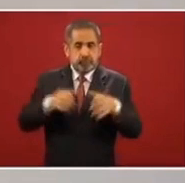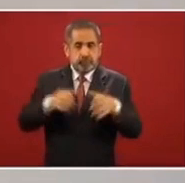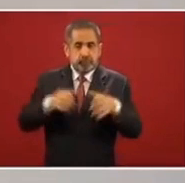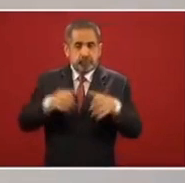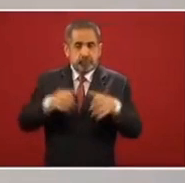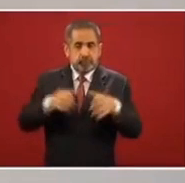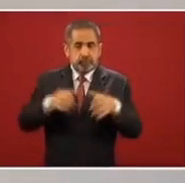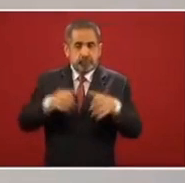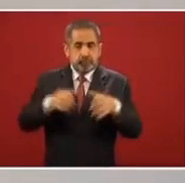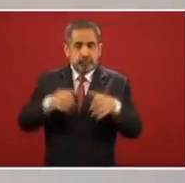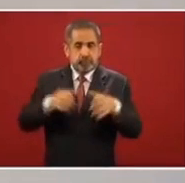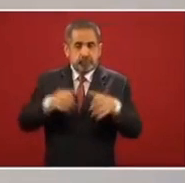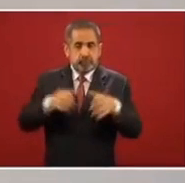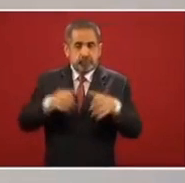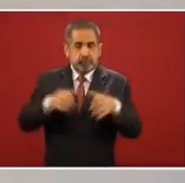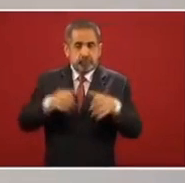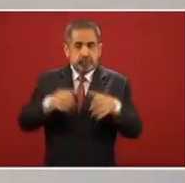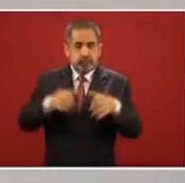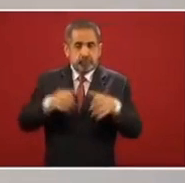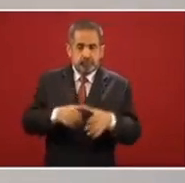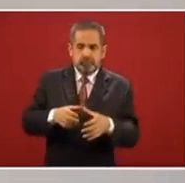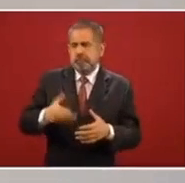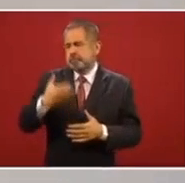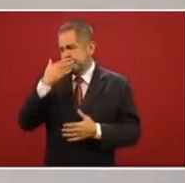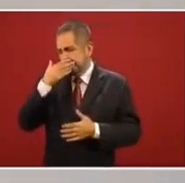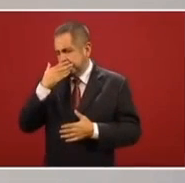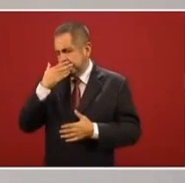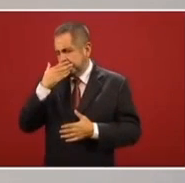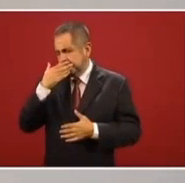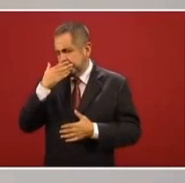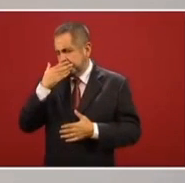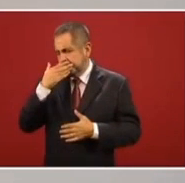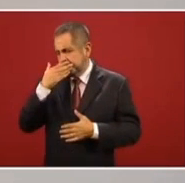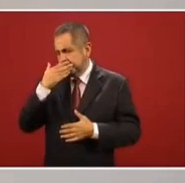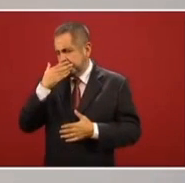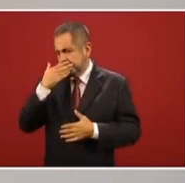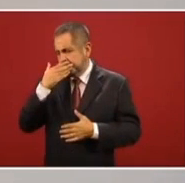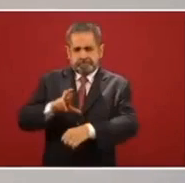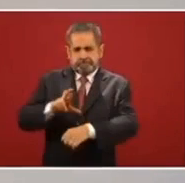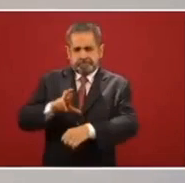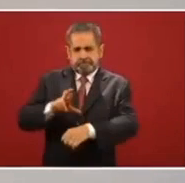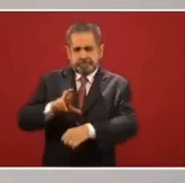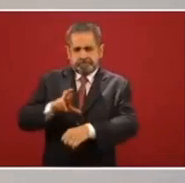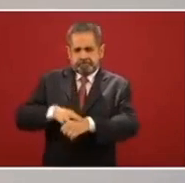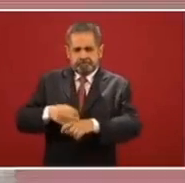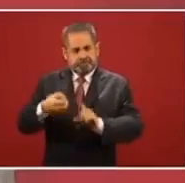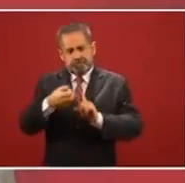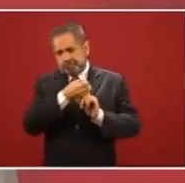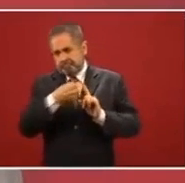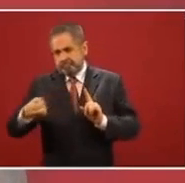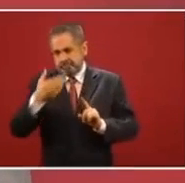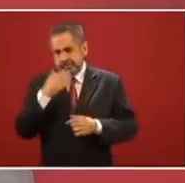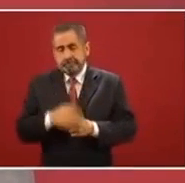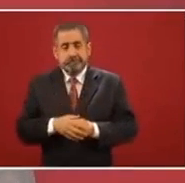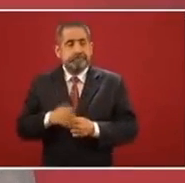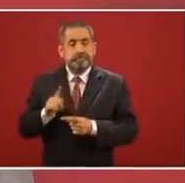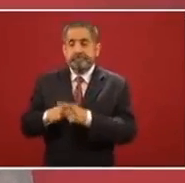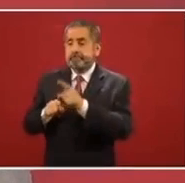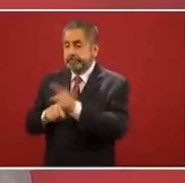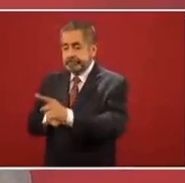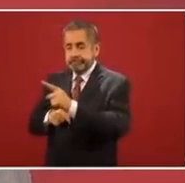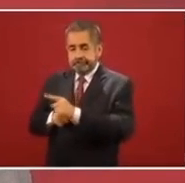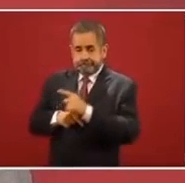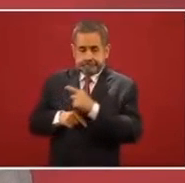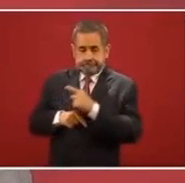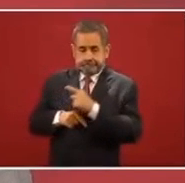has permitted us excellent mechanisms coordinación. of coordination. La suma de esfuerzos por parte de